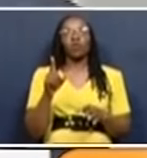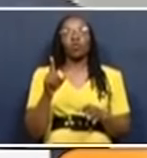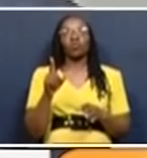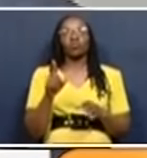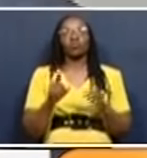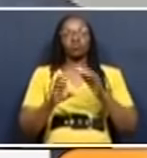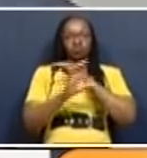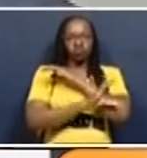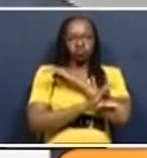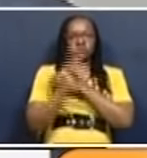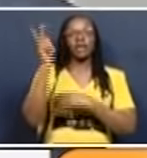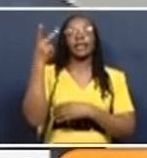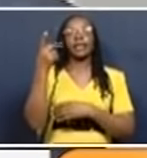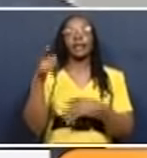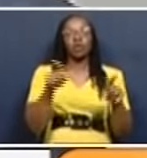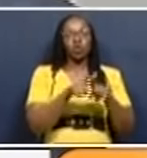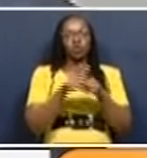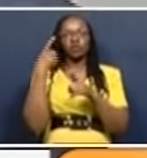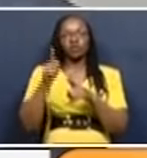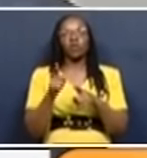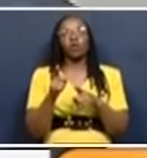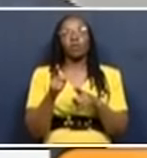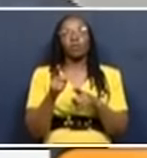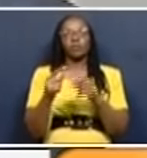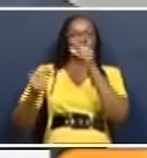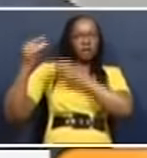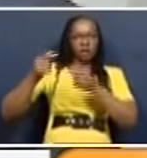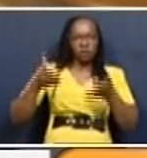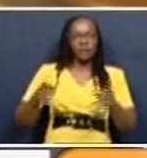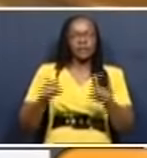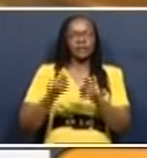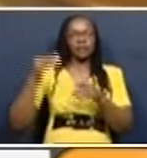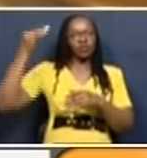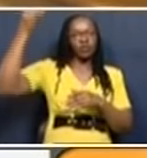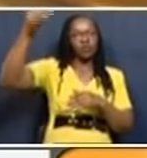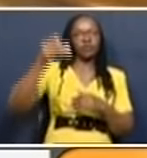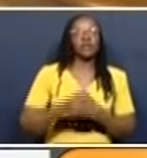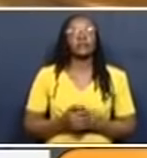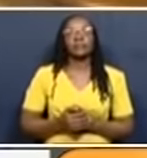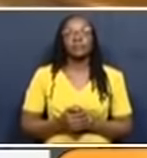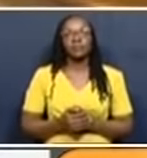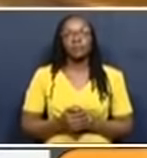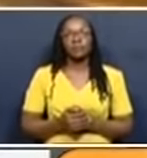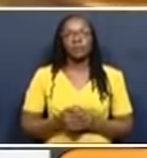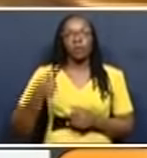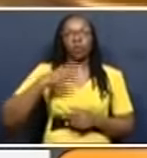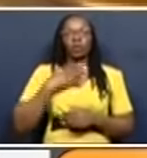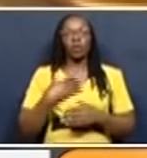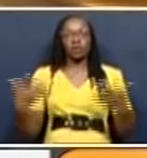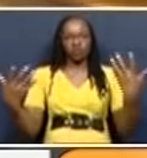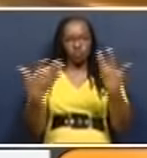country and for the sake of this generation and generations yet to be born. We're going to be harmonizing our approach